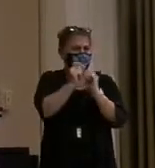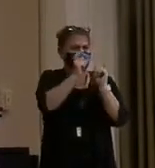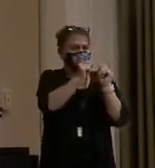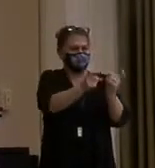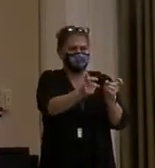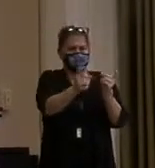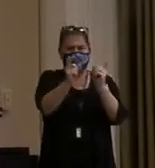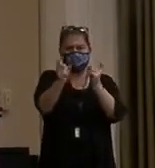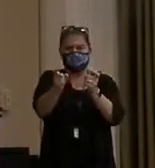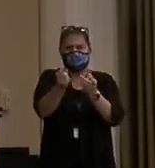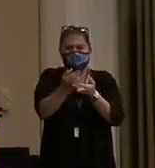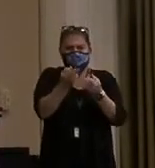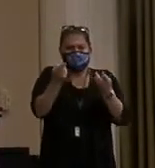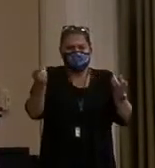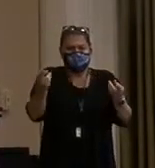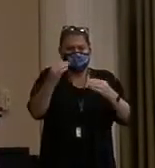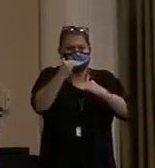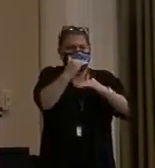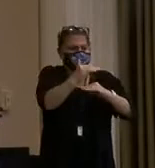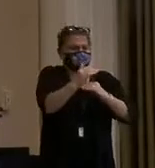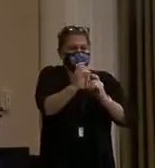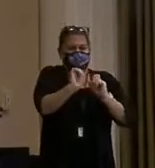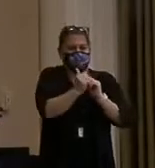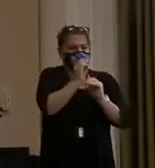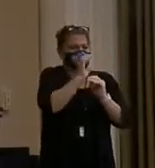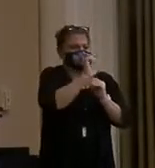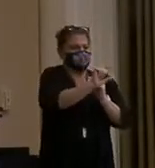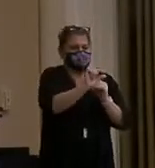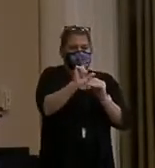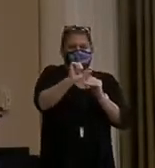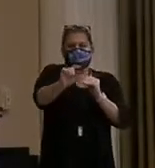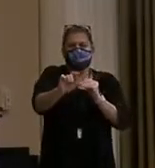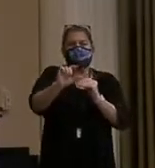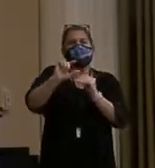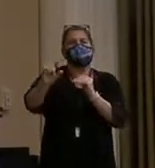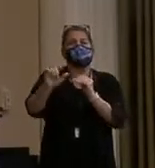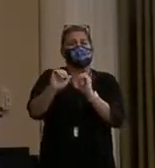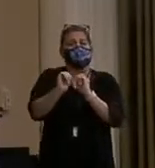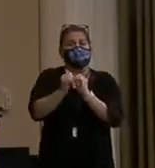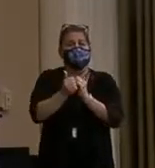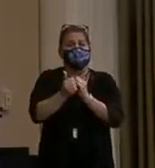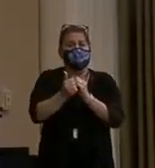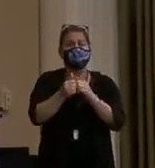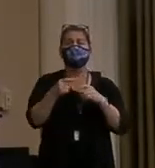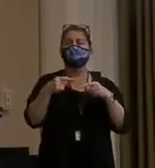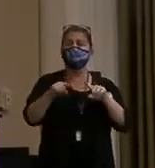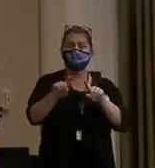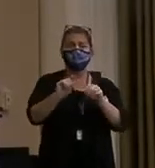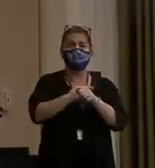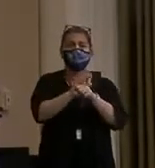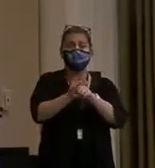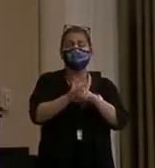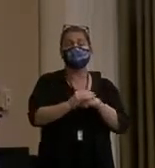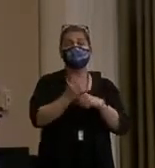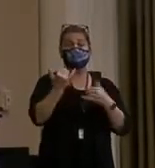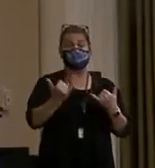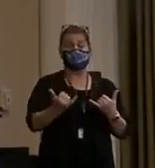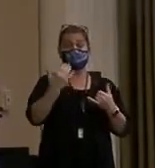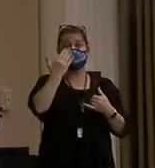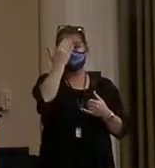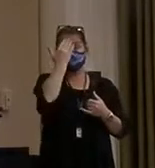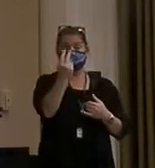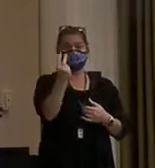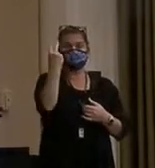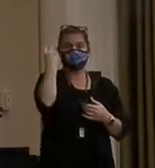scarce medical resources during the COVID-19 coronavirus pandemic? As we all now,